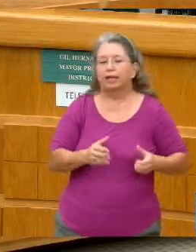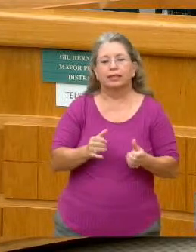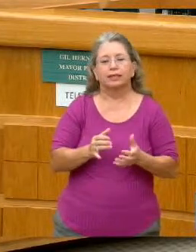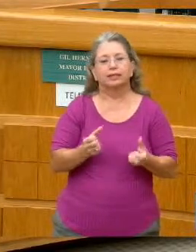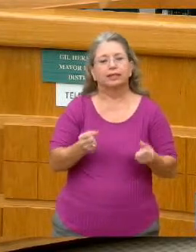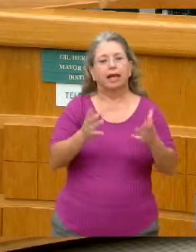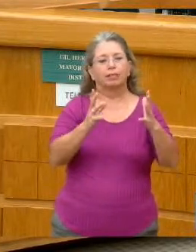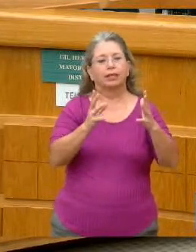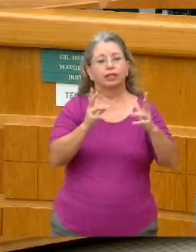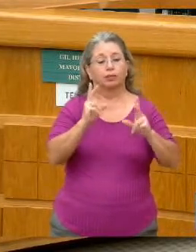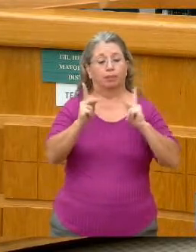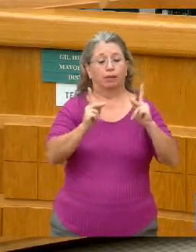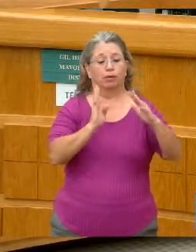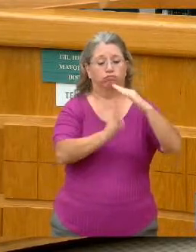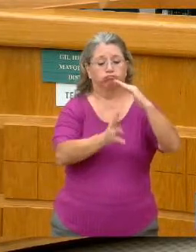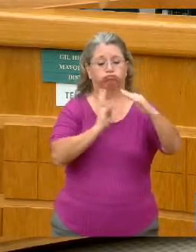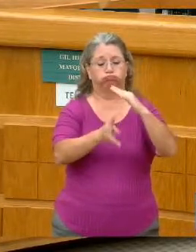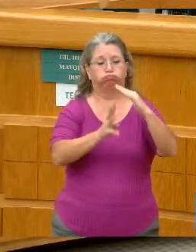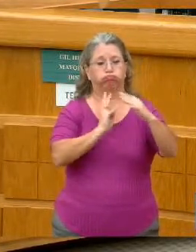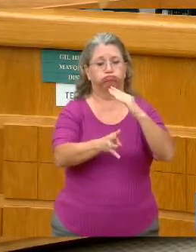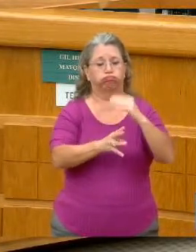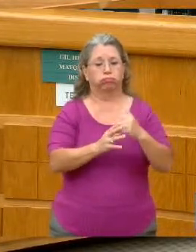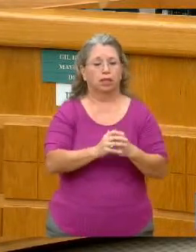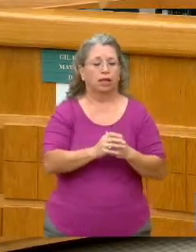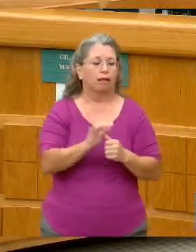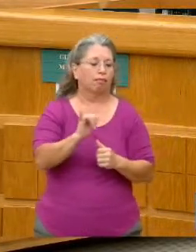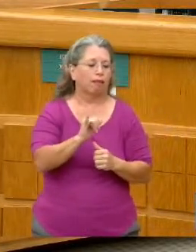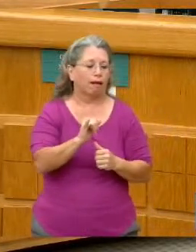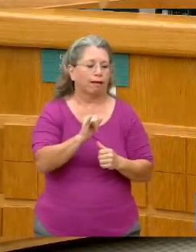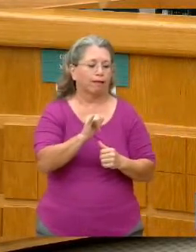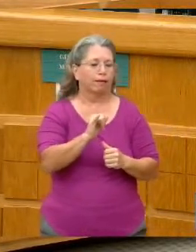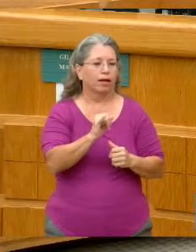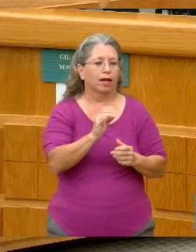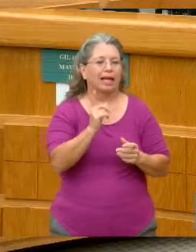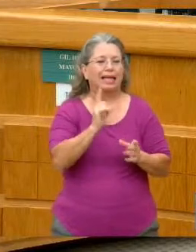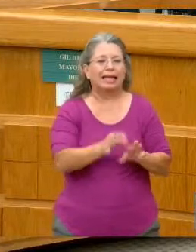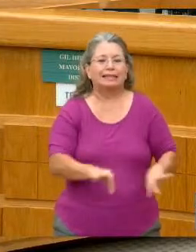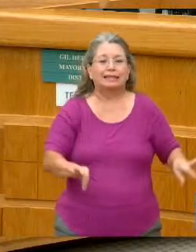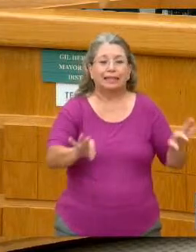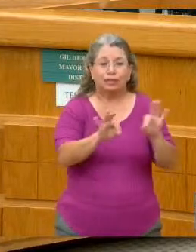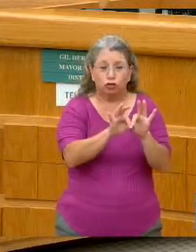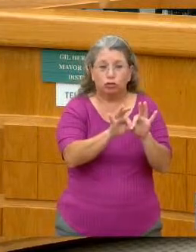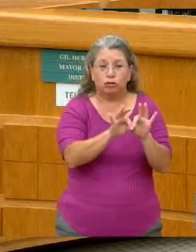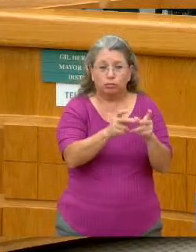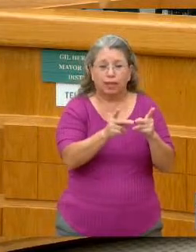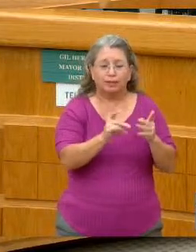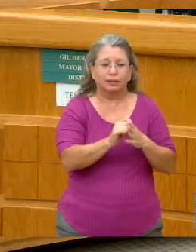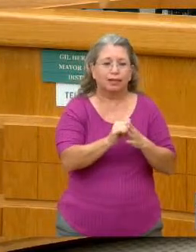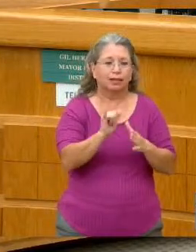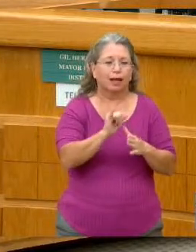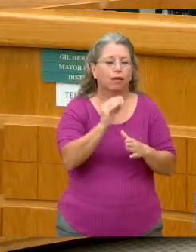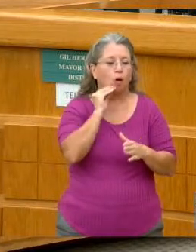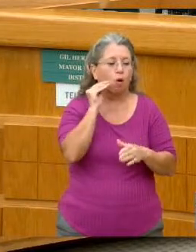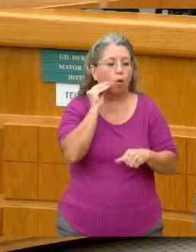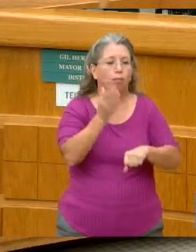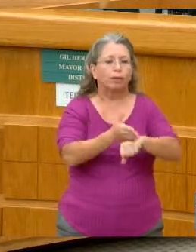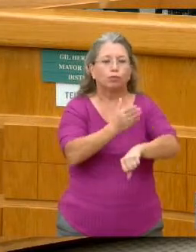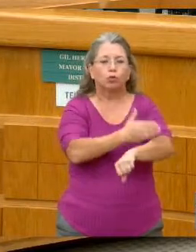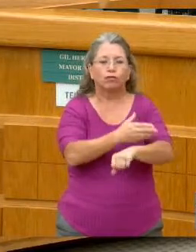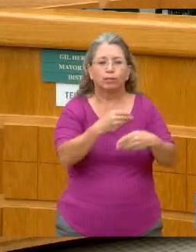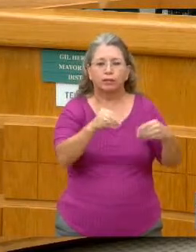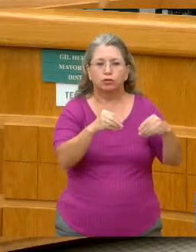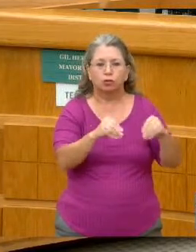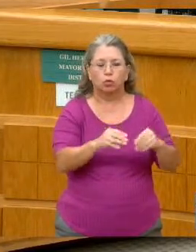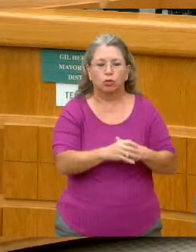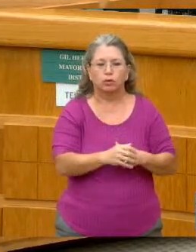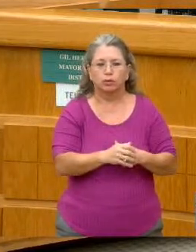traffic, and essential gatherings we're saying are visits to a home improvement store or grocery stores, if they're in the blue. Any line that's not blue, it's not